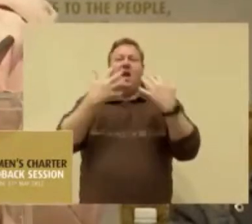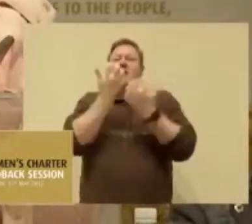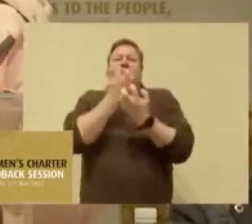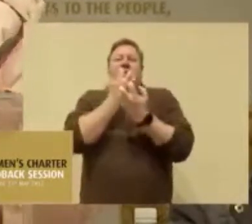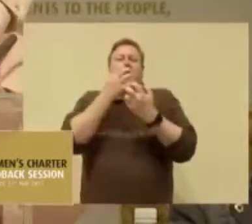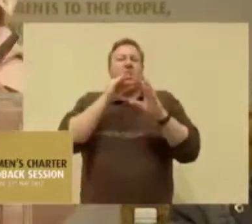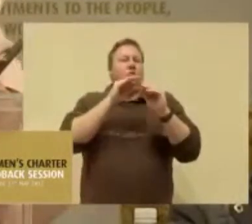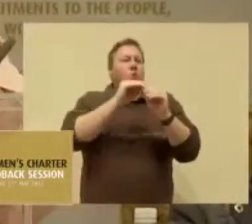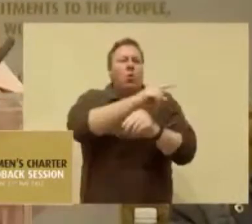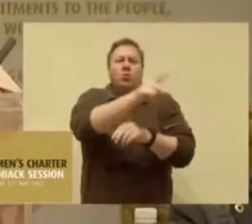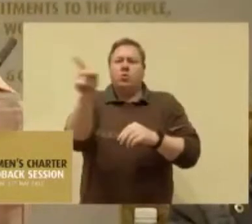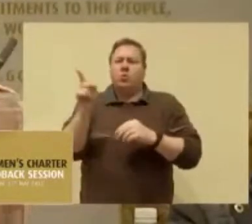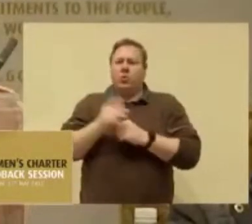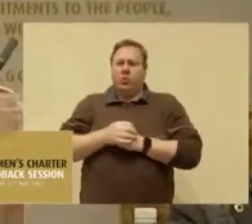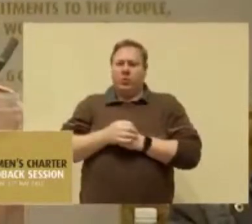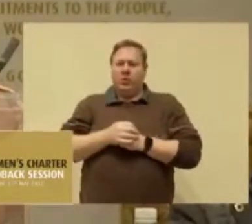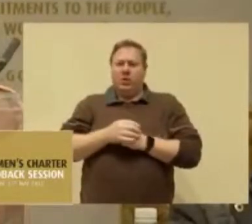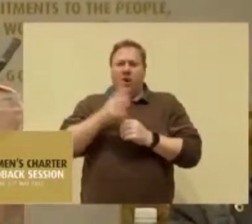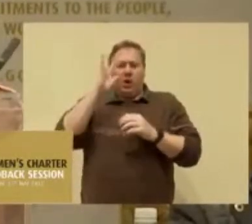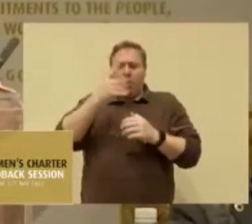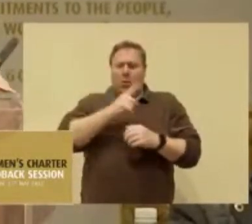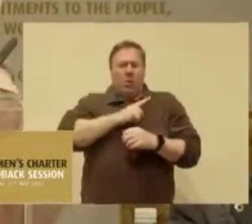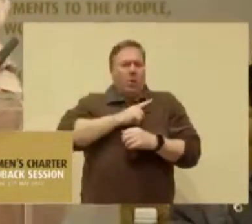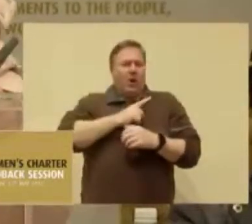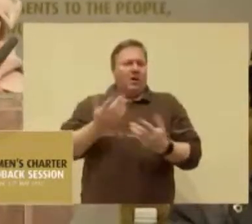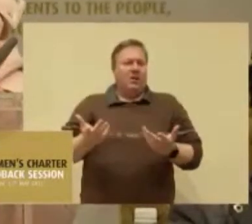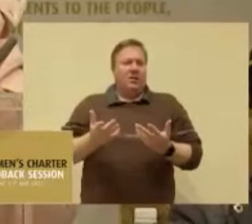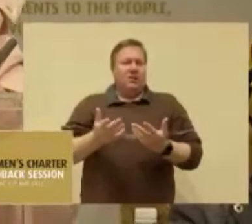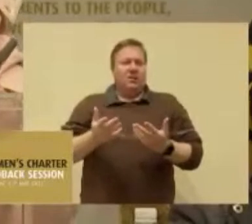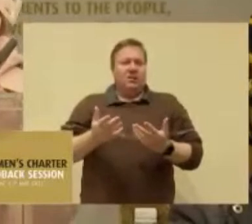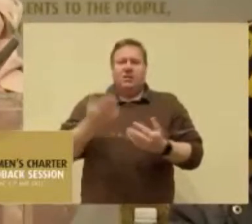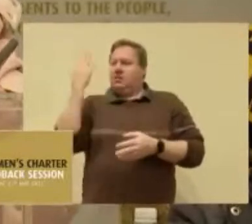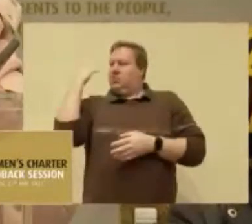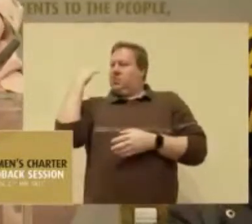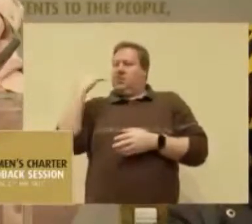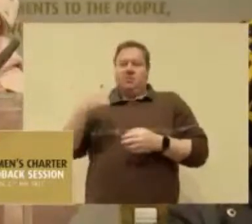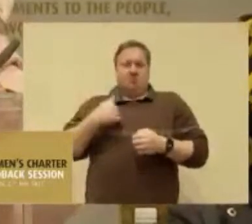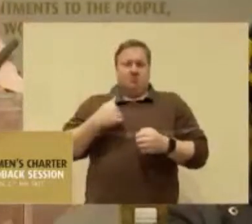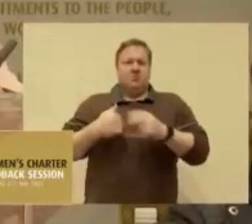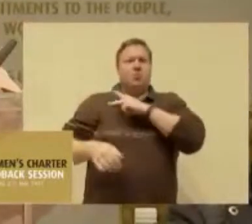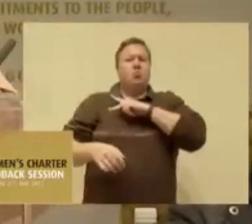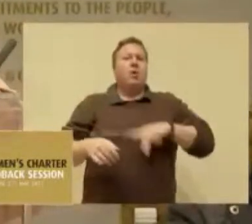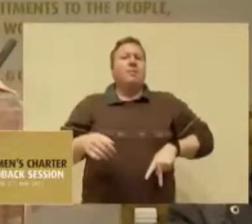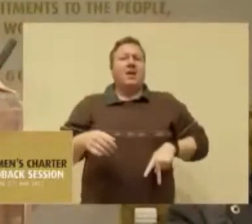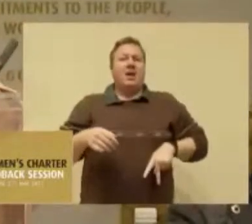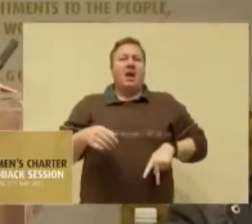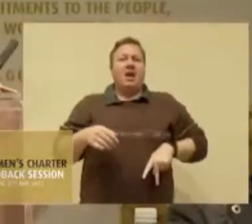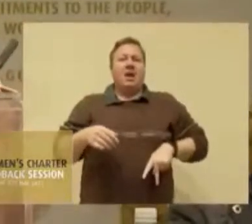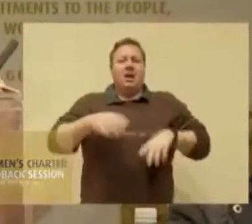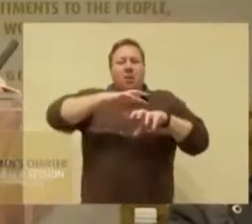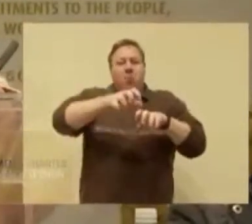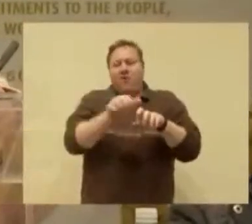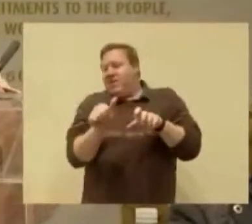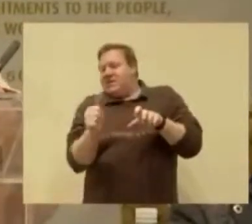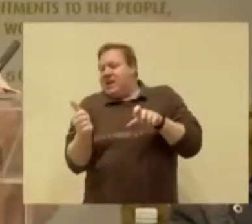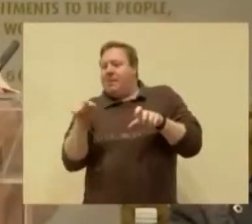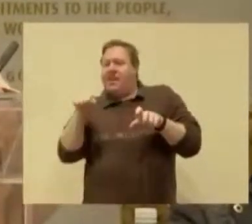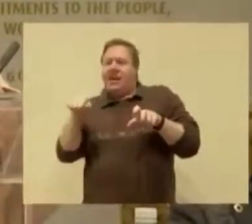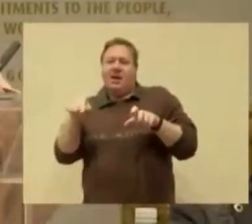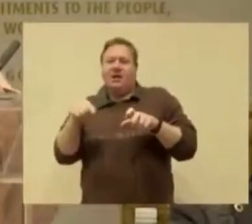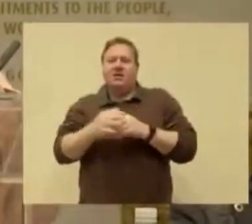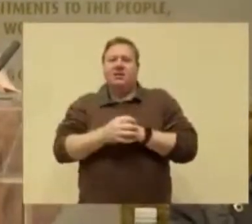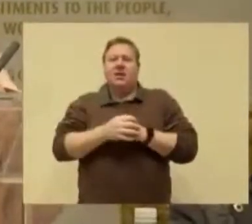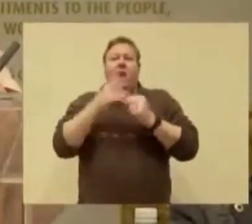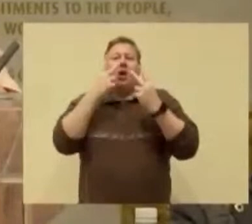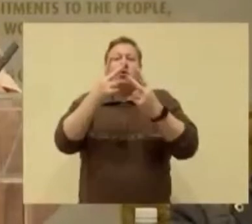that but they are afraid to speak to you you know when i was a premier in your in your neighboring province i saw the people of the